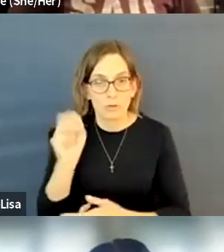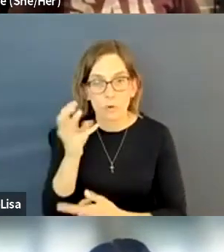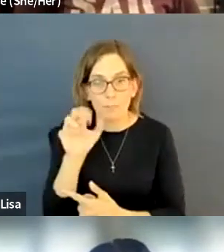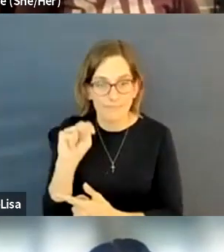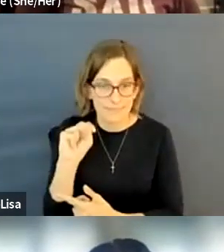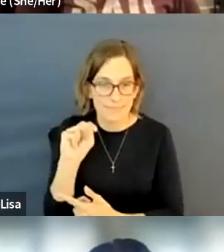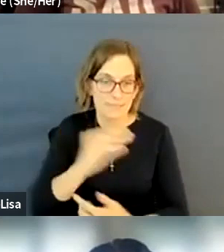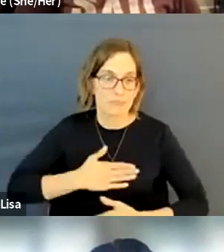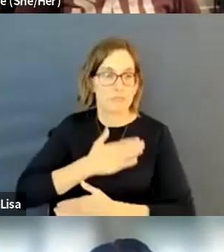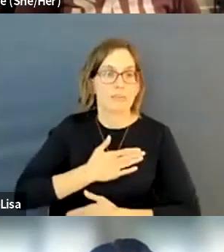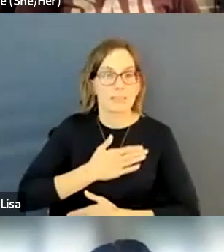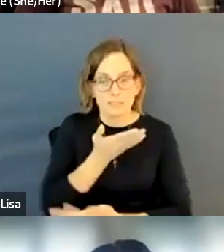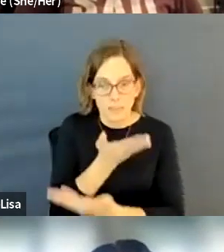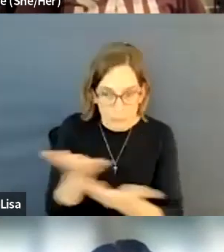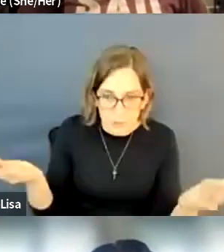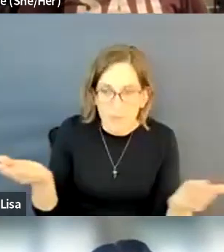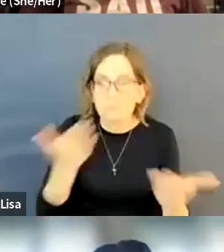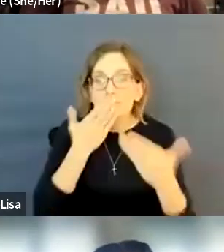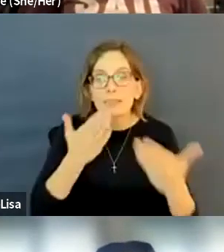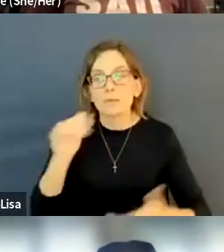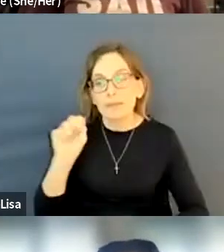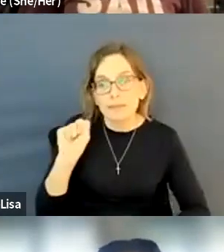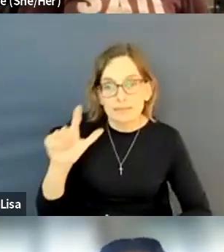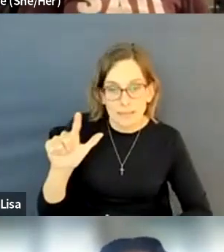We appreciate you all. Thank you to our ASL